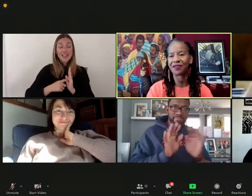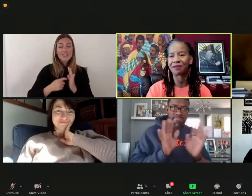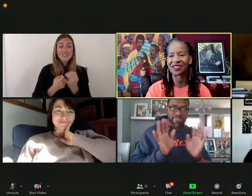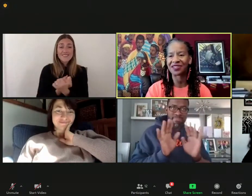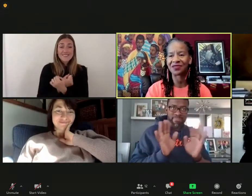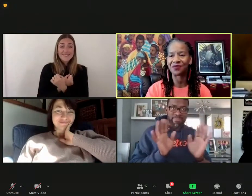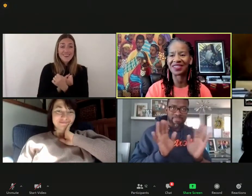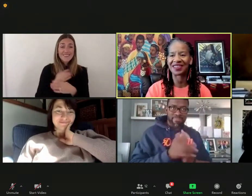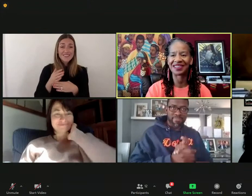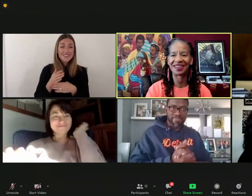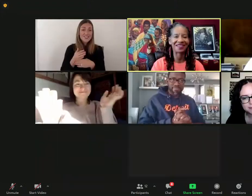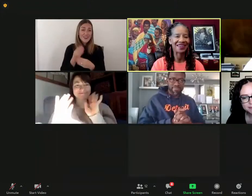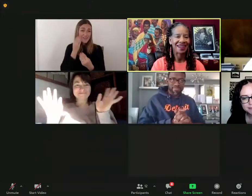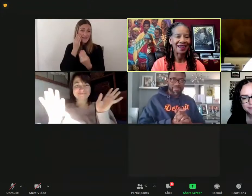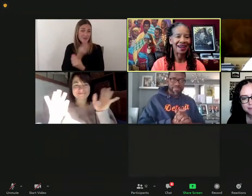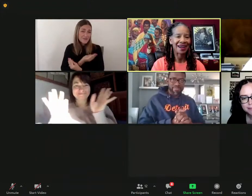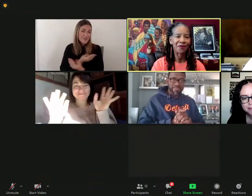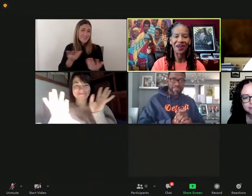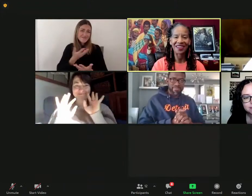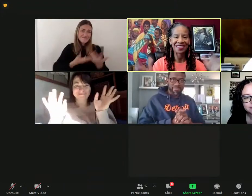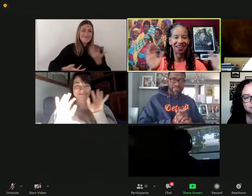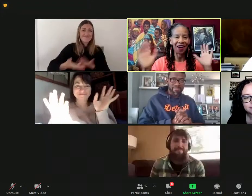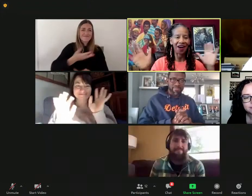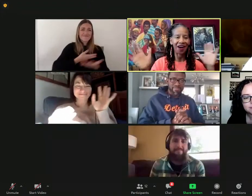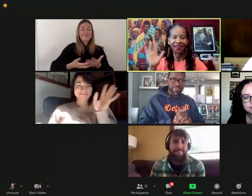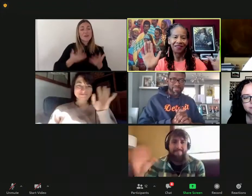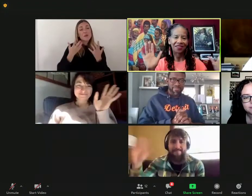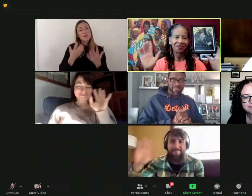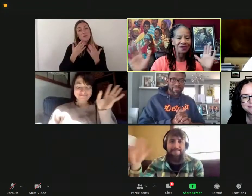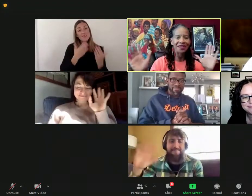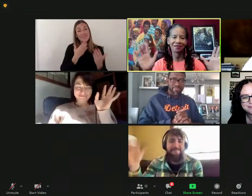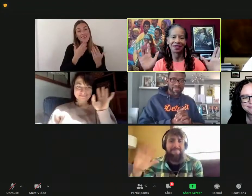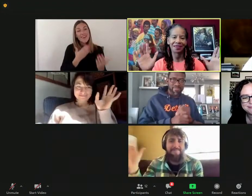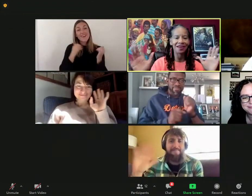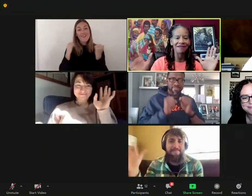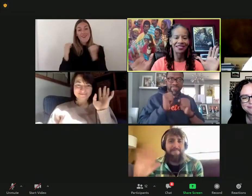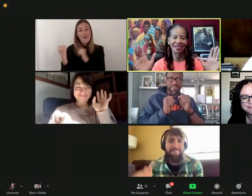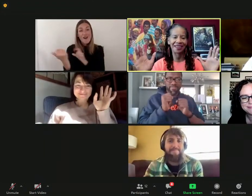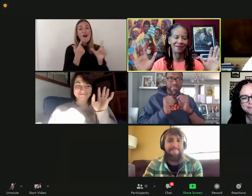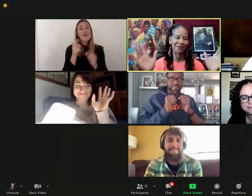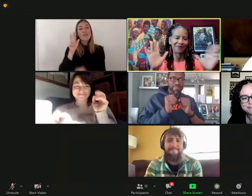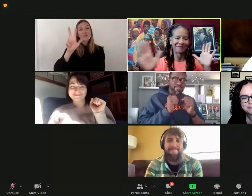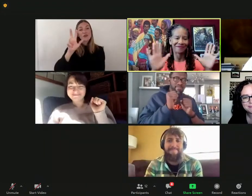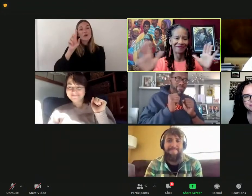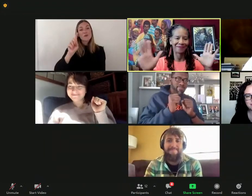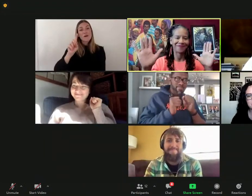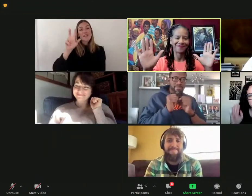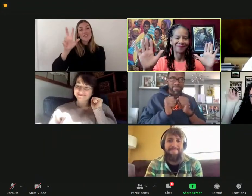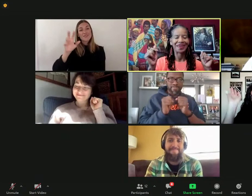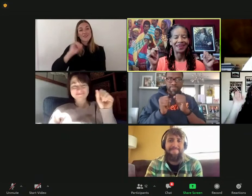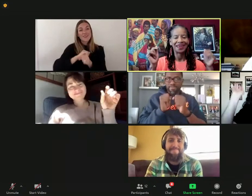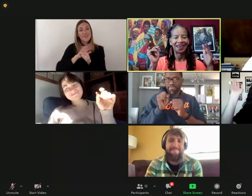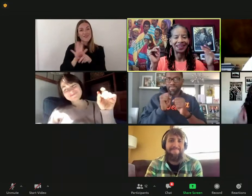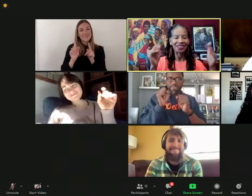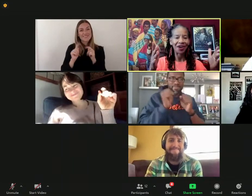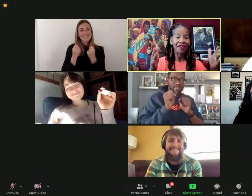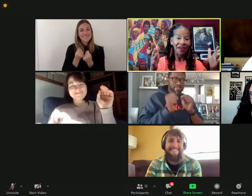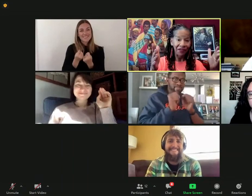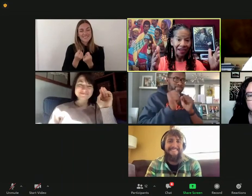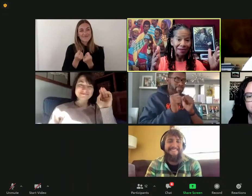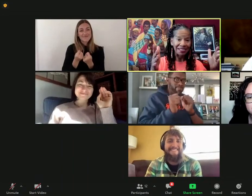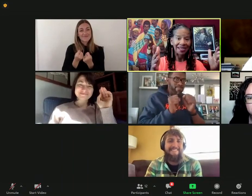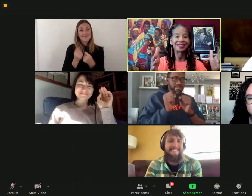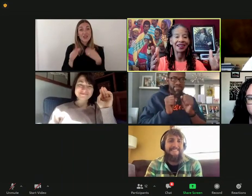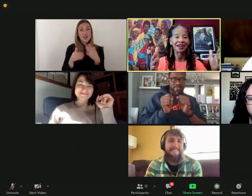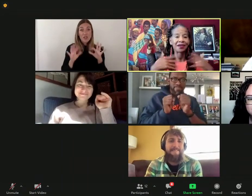sharing information with each other. Want to thank all of the 313 COVID team. And to all of